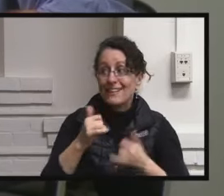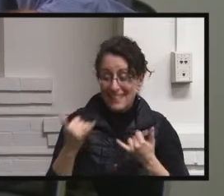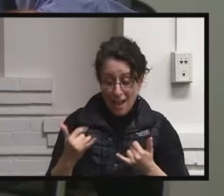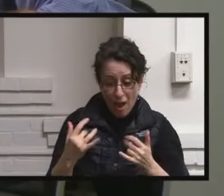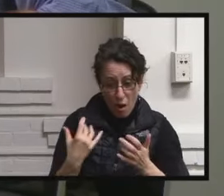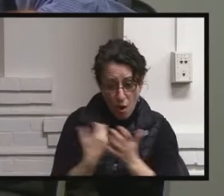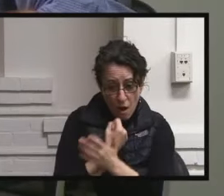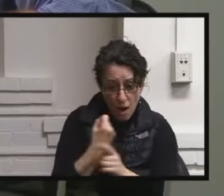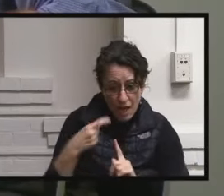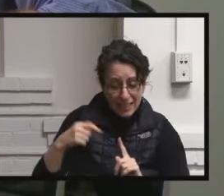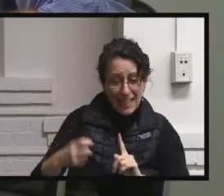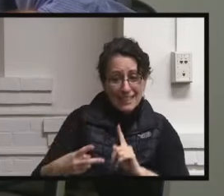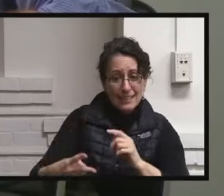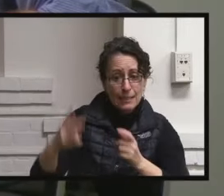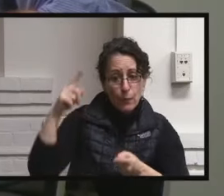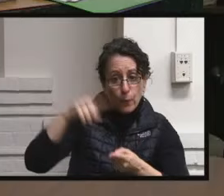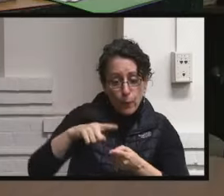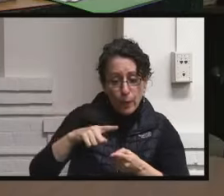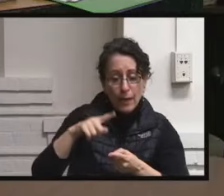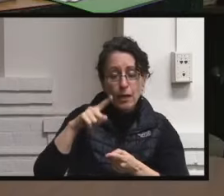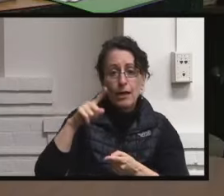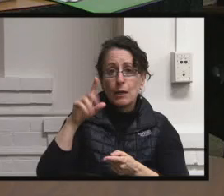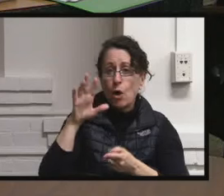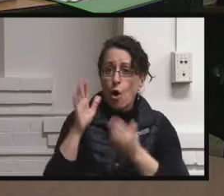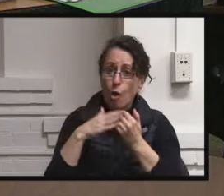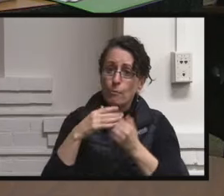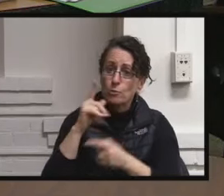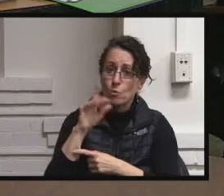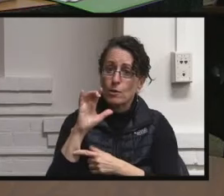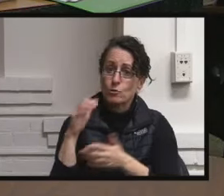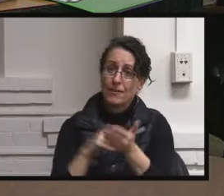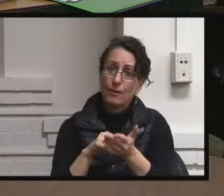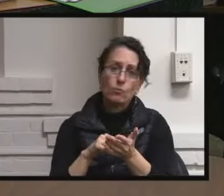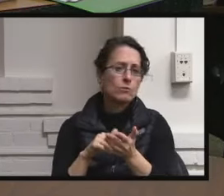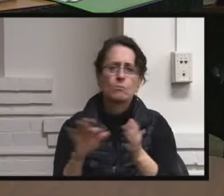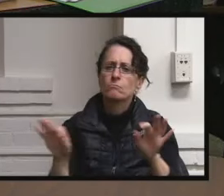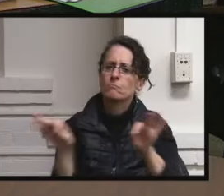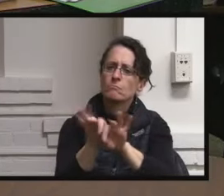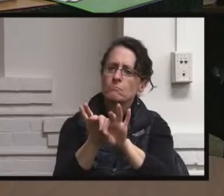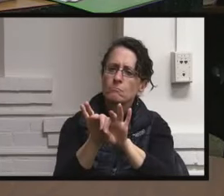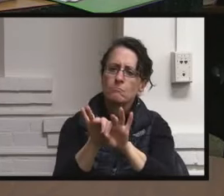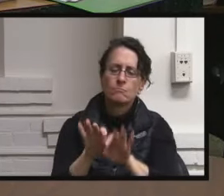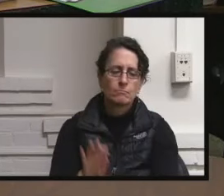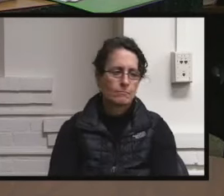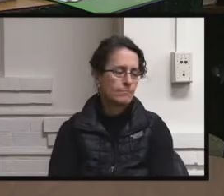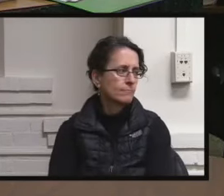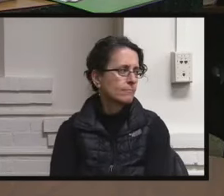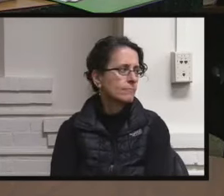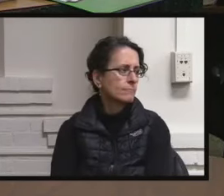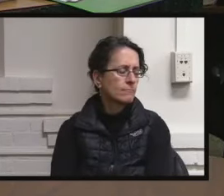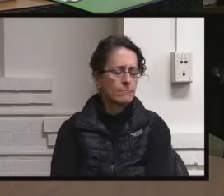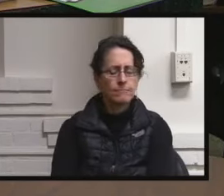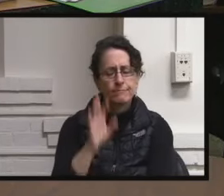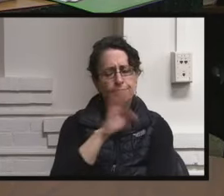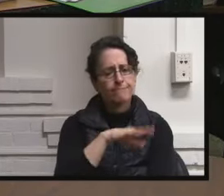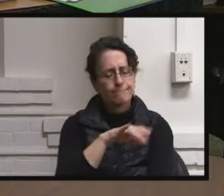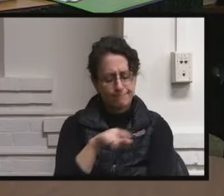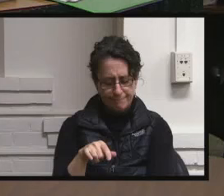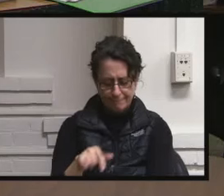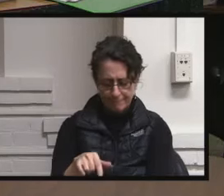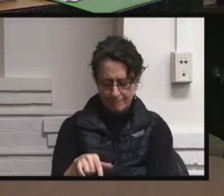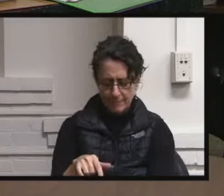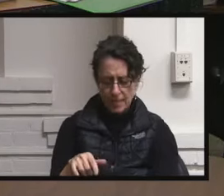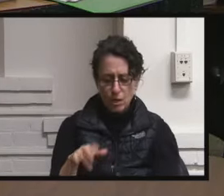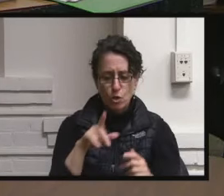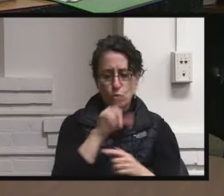it's something to consider. Question about the chart. Go for it. Yeah. The Patrick, the average for the average for 13